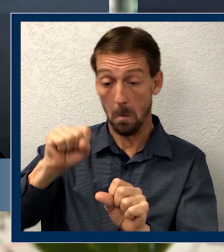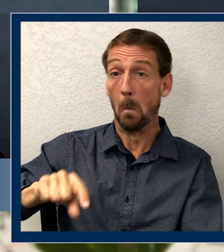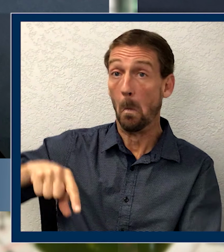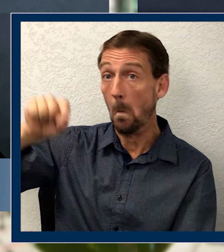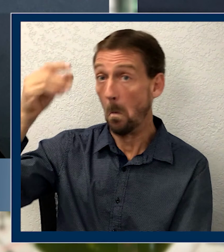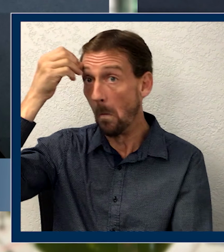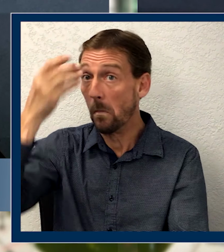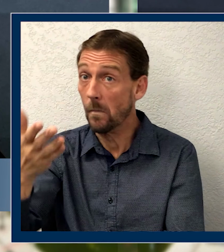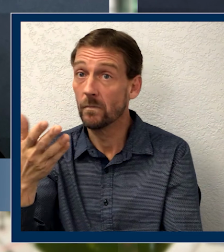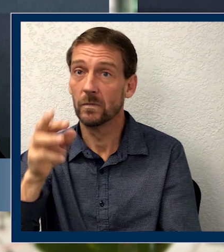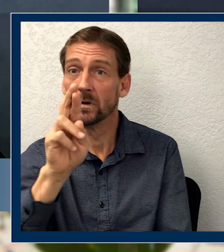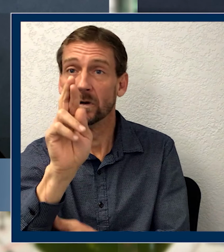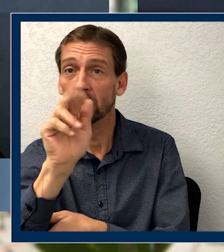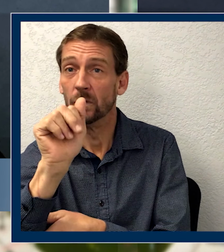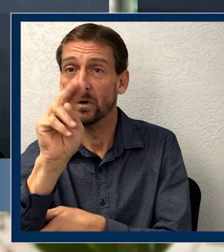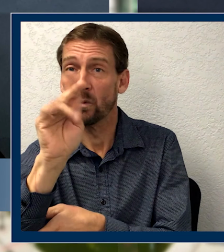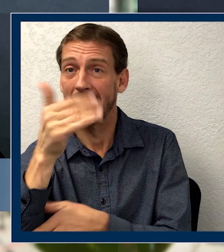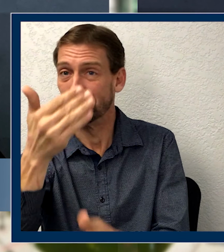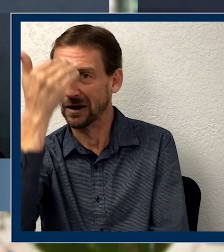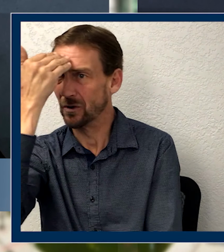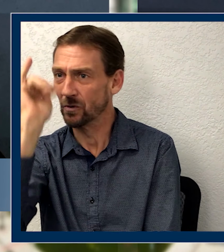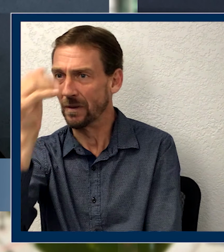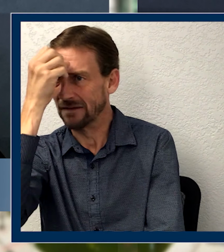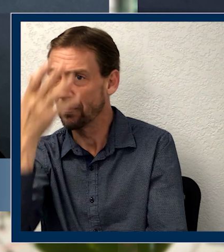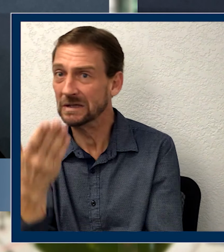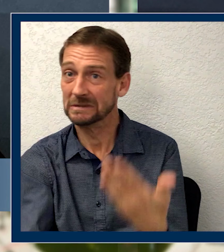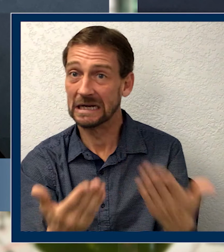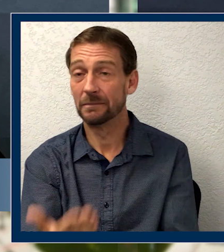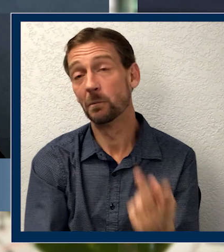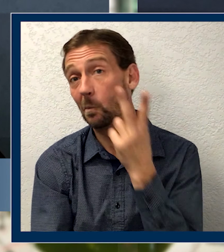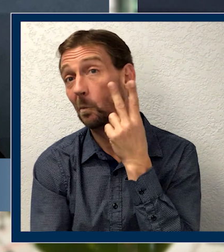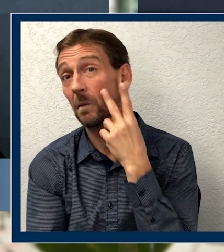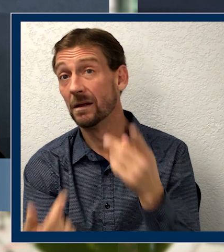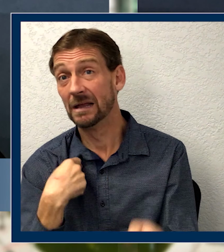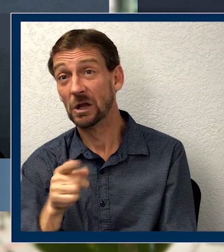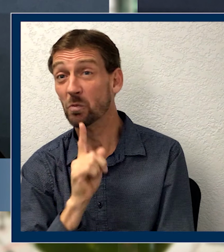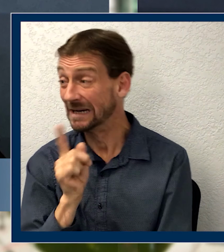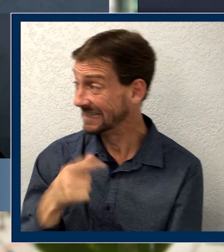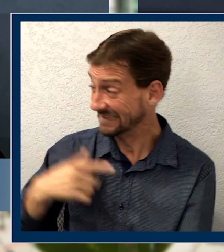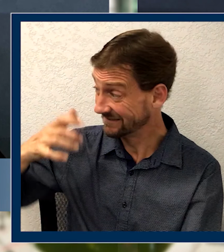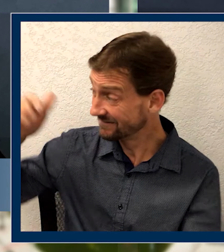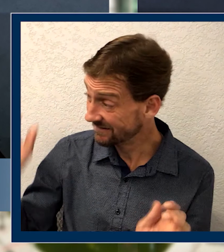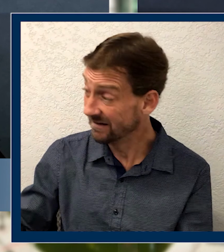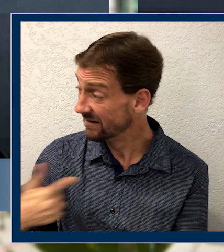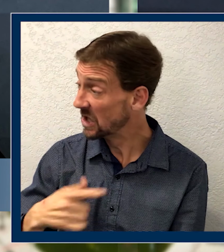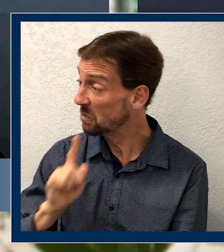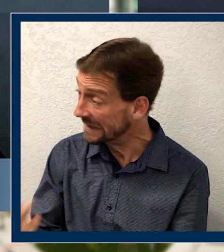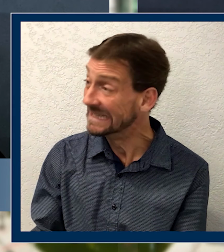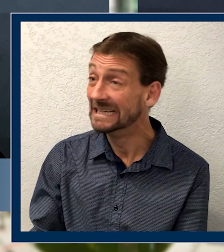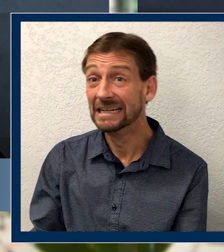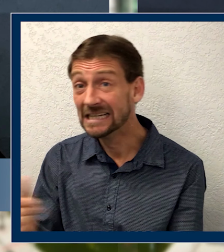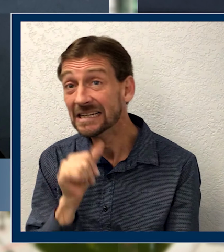out. Randy might even know that. But because I was kind of shocked, like, are you kidding?